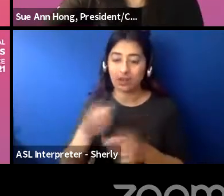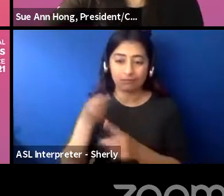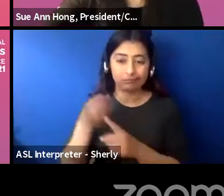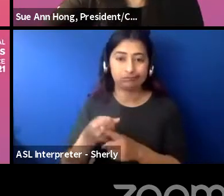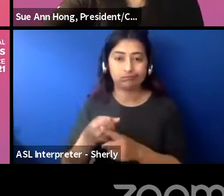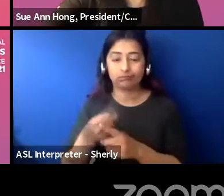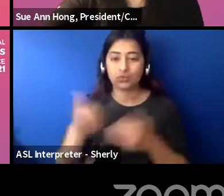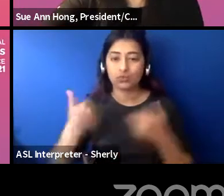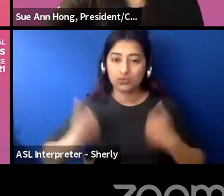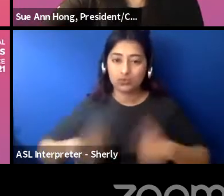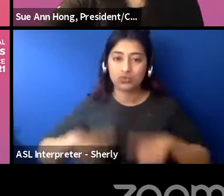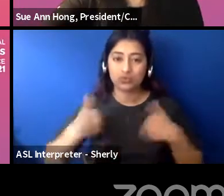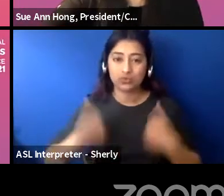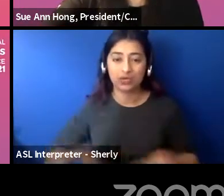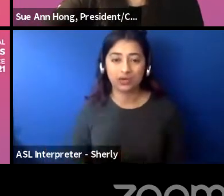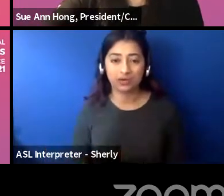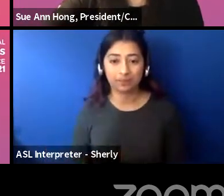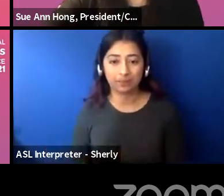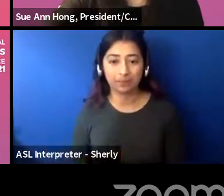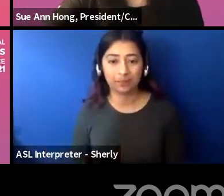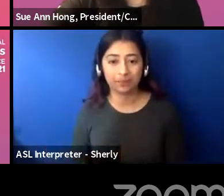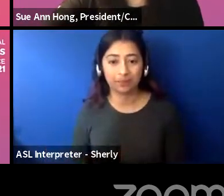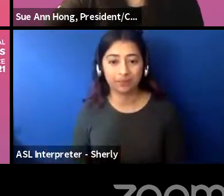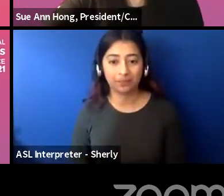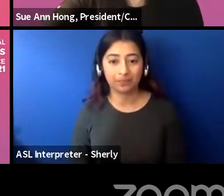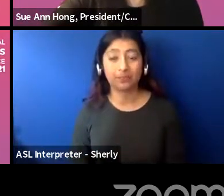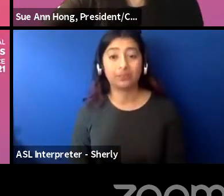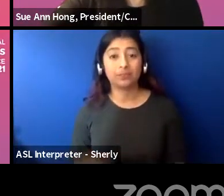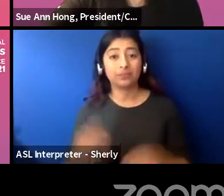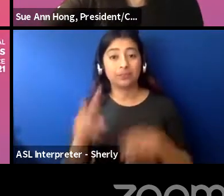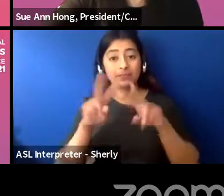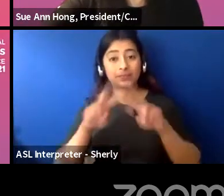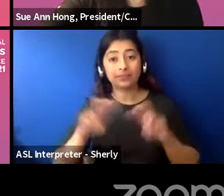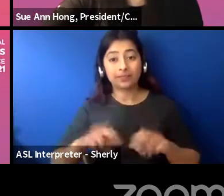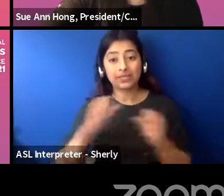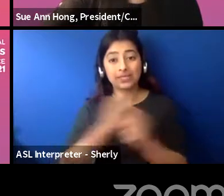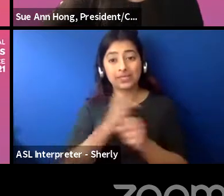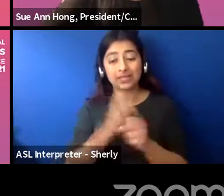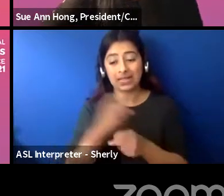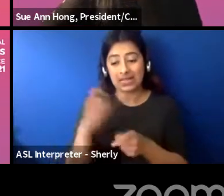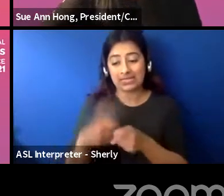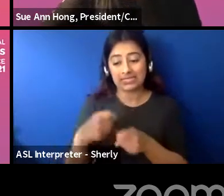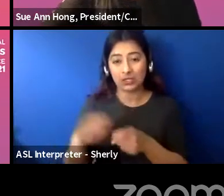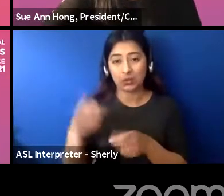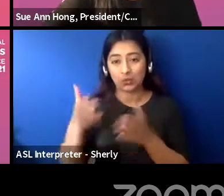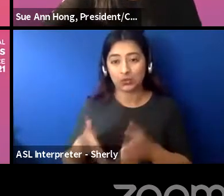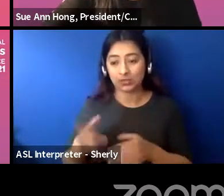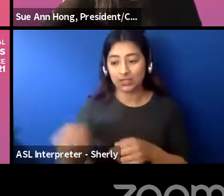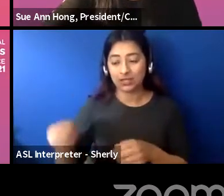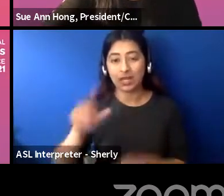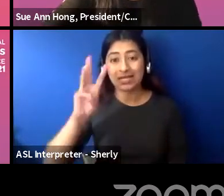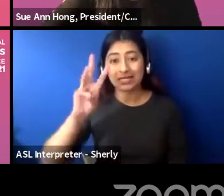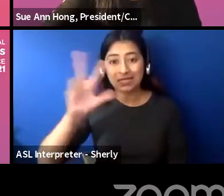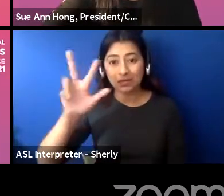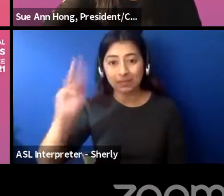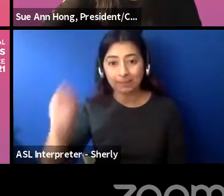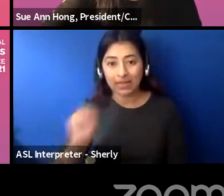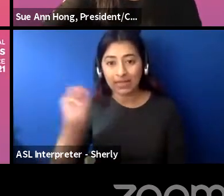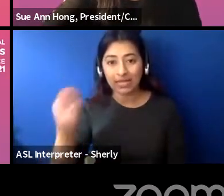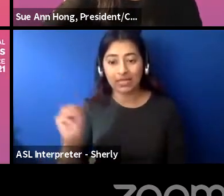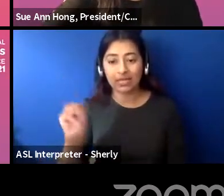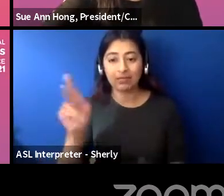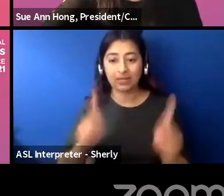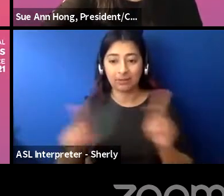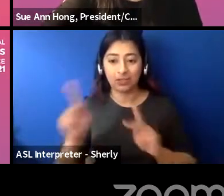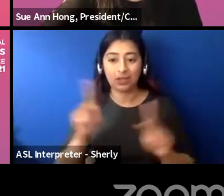Something else to note is that as we look at data and statistics, Latinos today are 63 million strong.